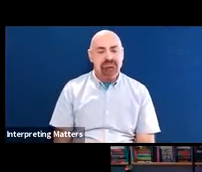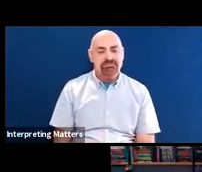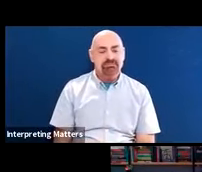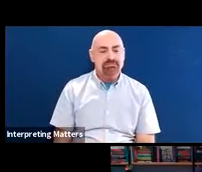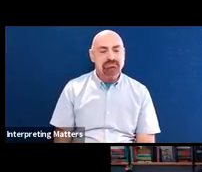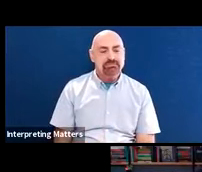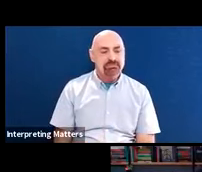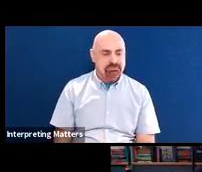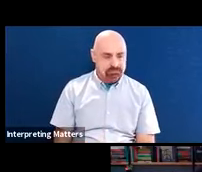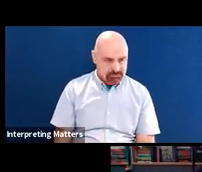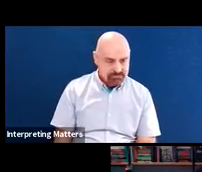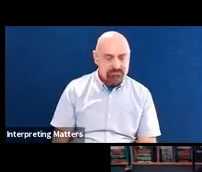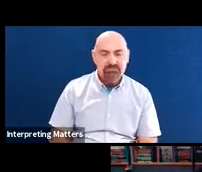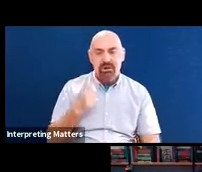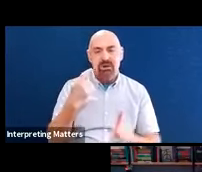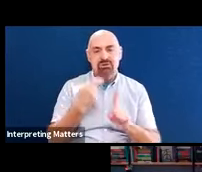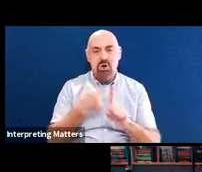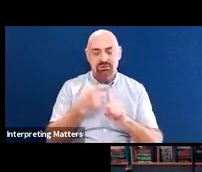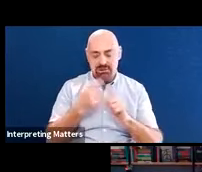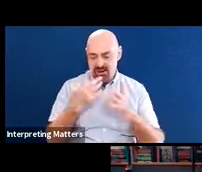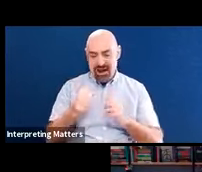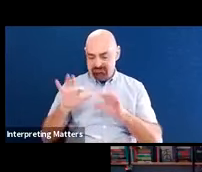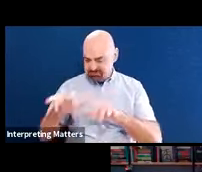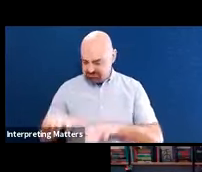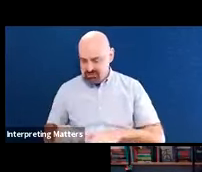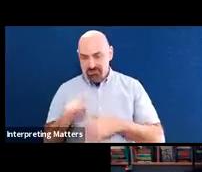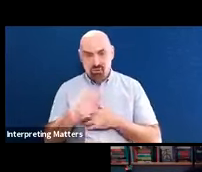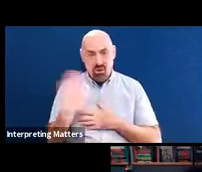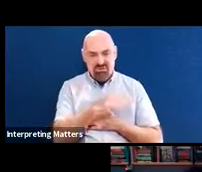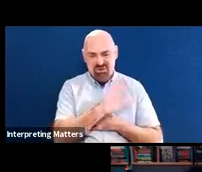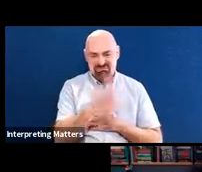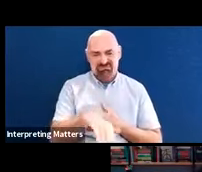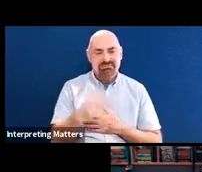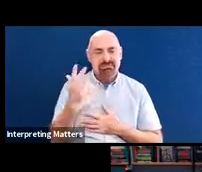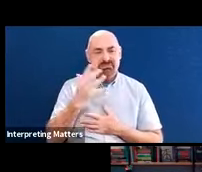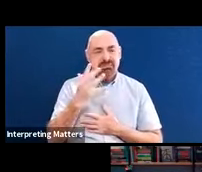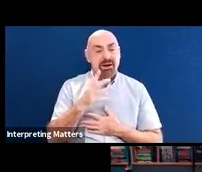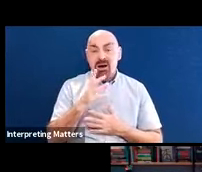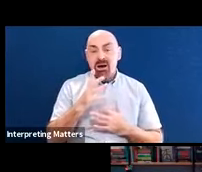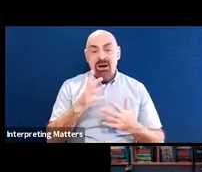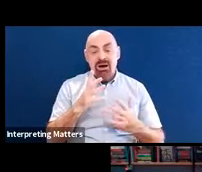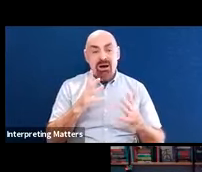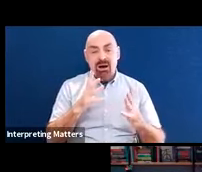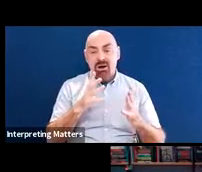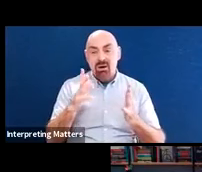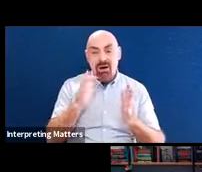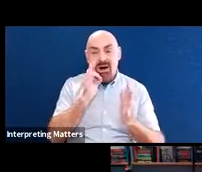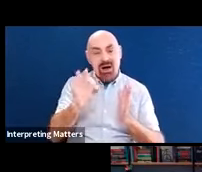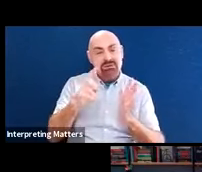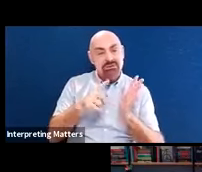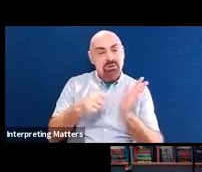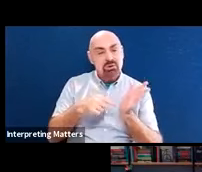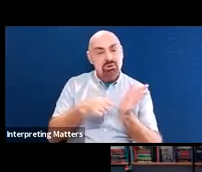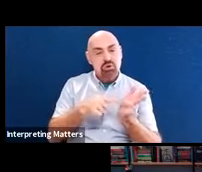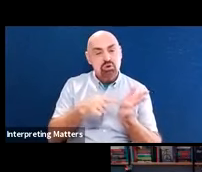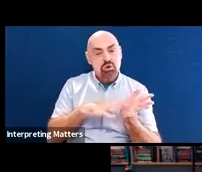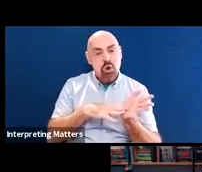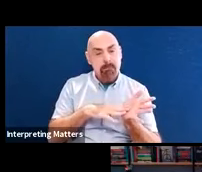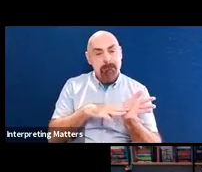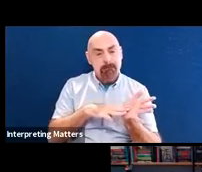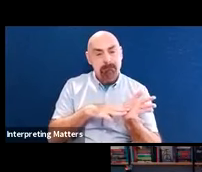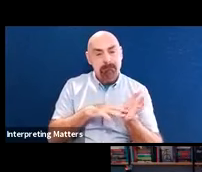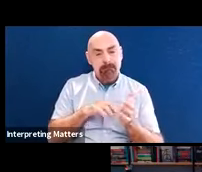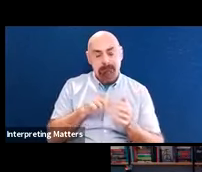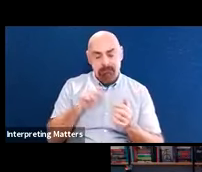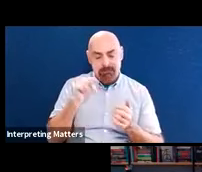Okay, there are indeed some questions in the Q&A for everybody, but I'm going to go over to Tom first now with the questions that were specifically for